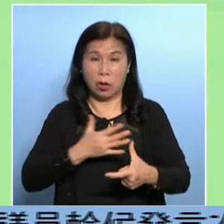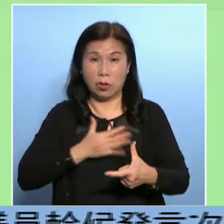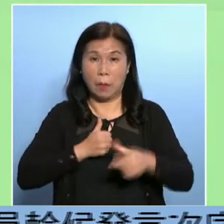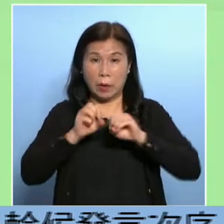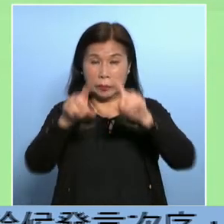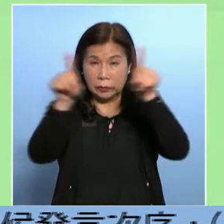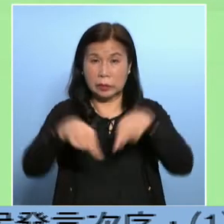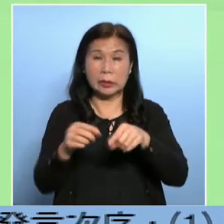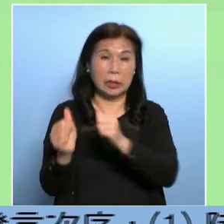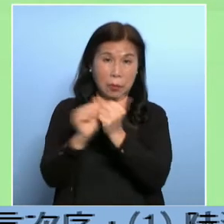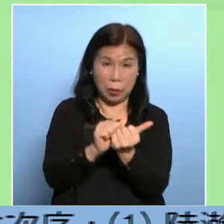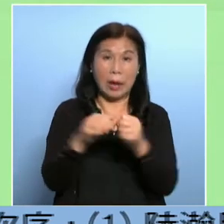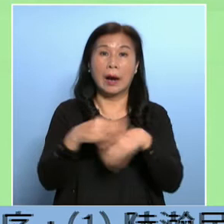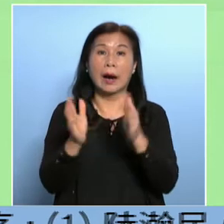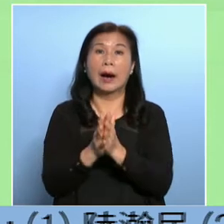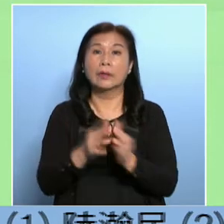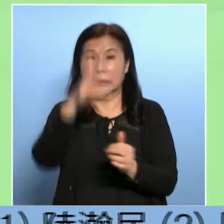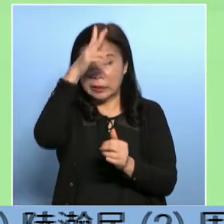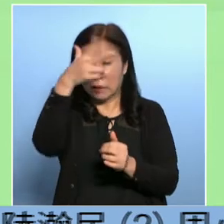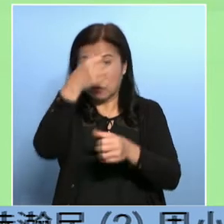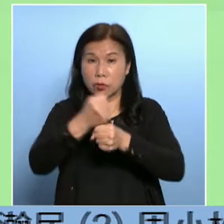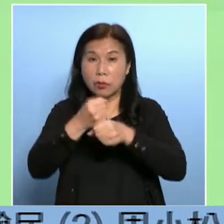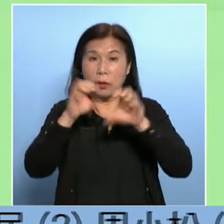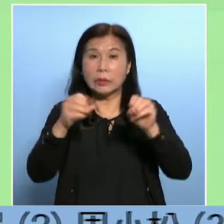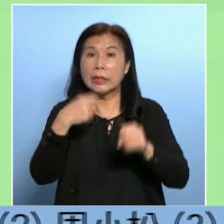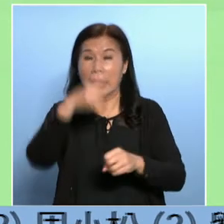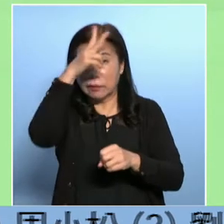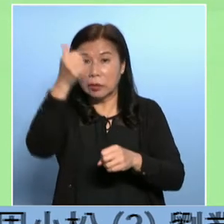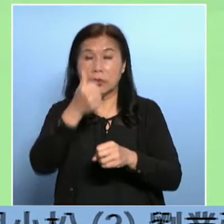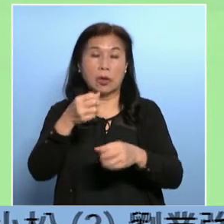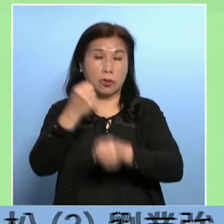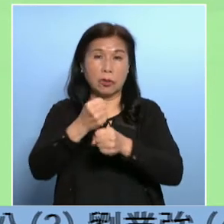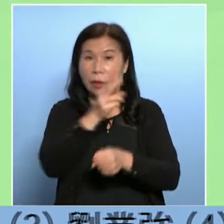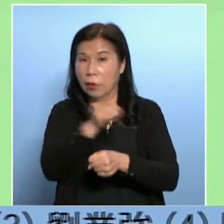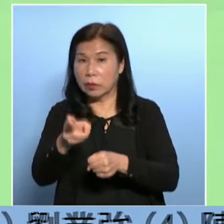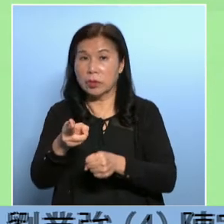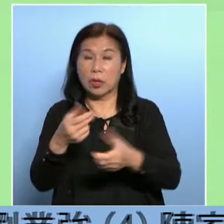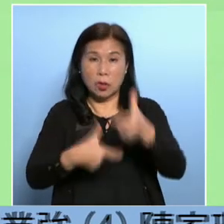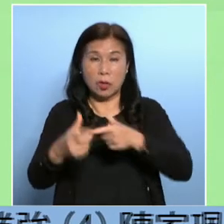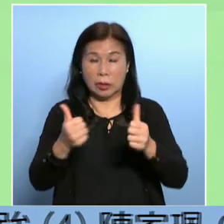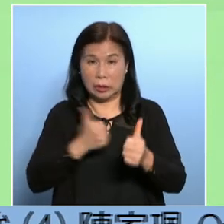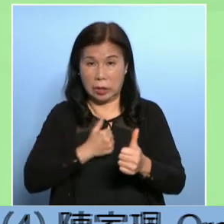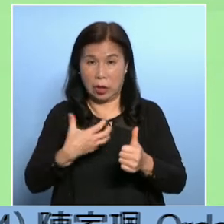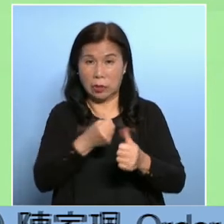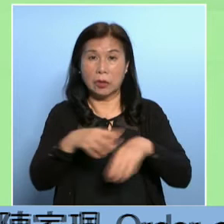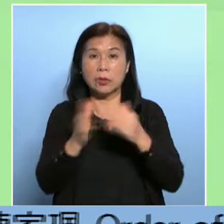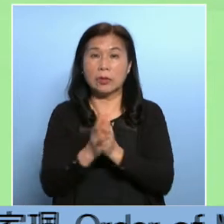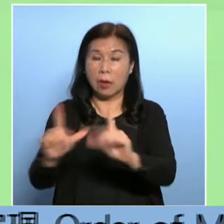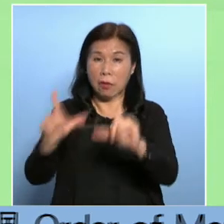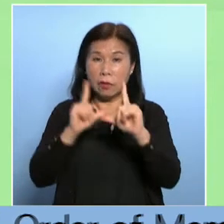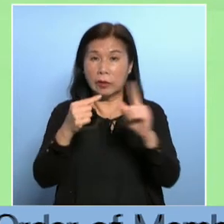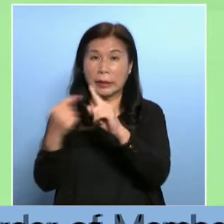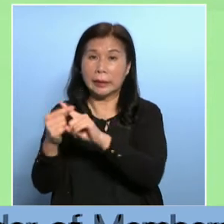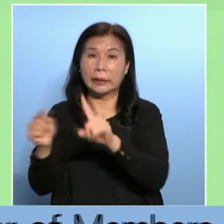The budget should work in sync with the policy address, and the chief executive